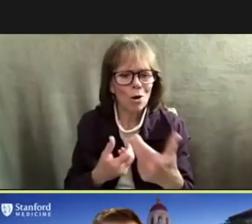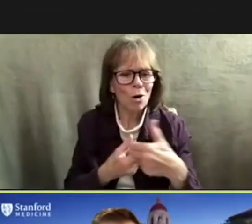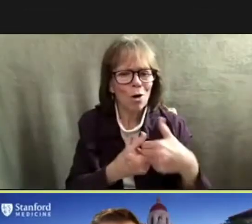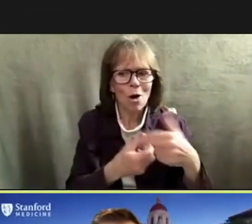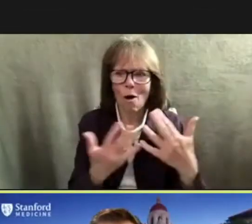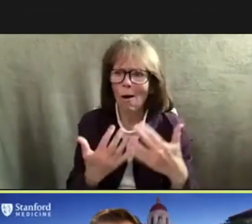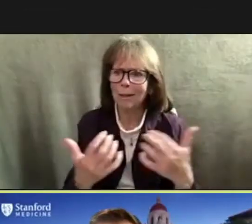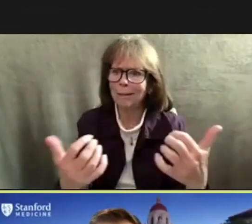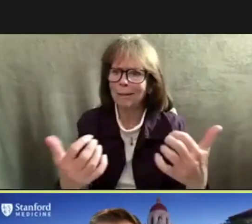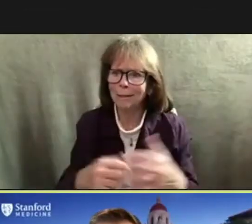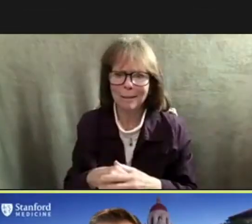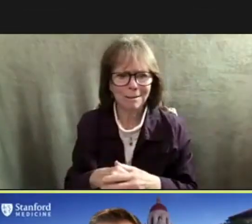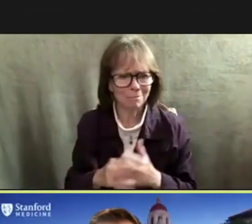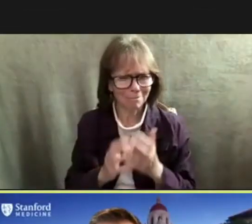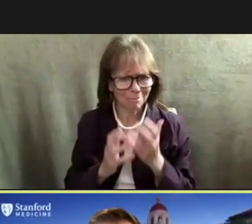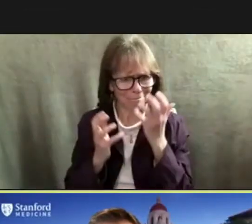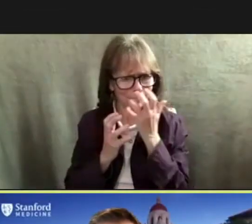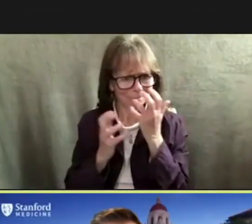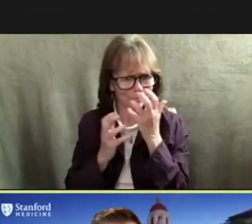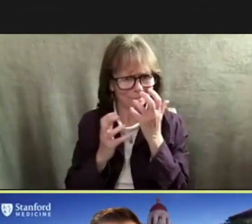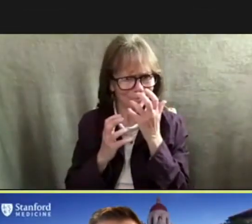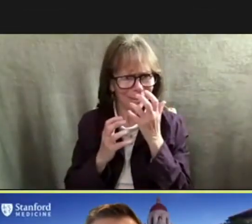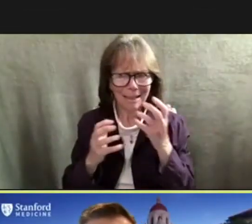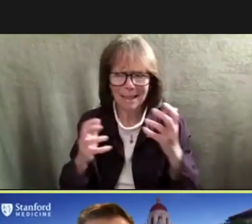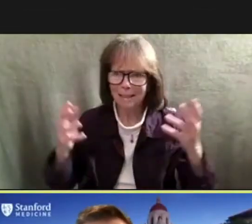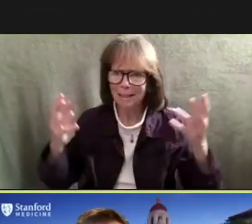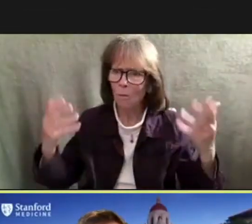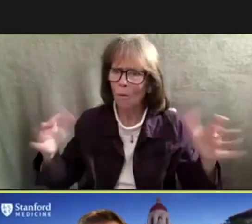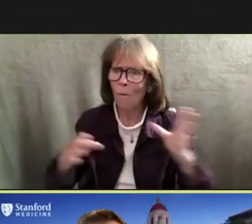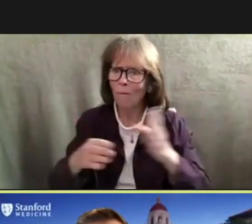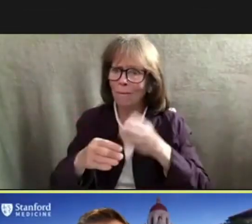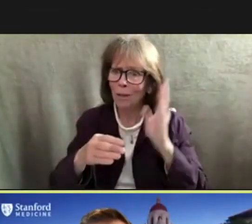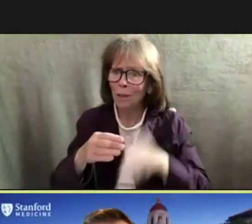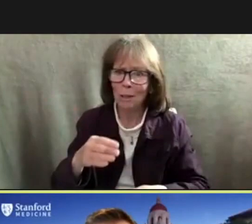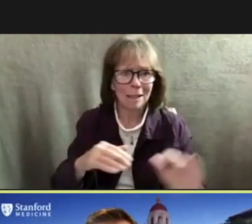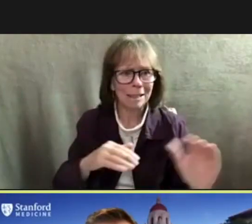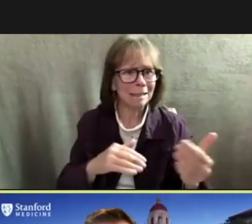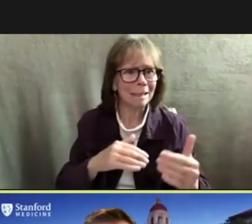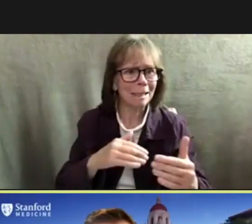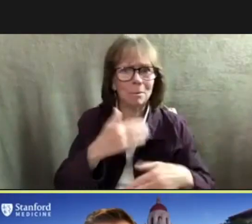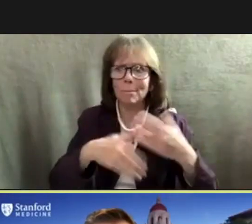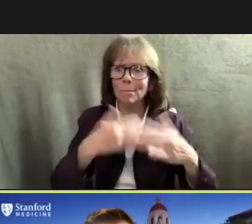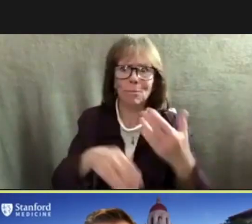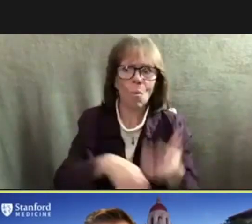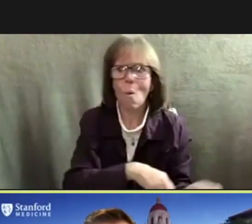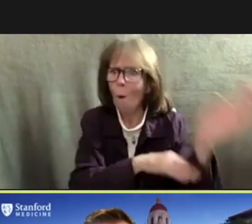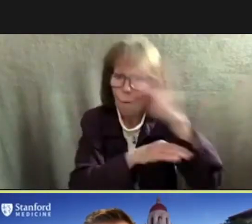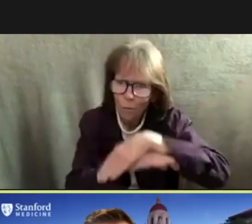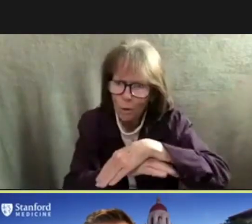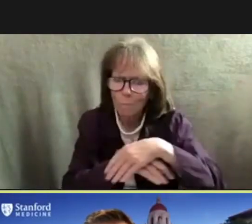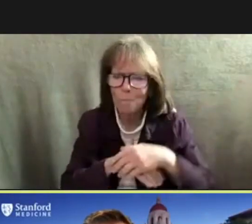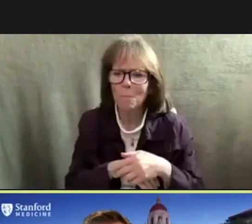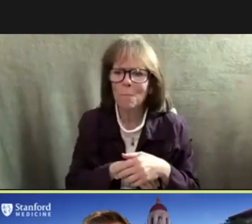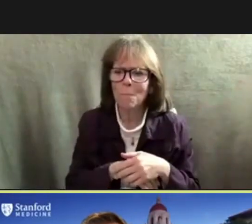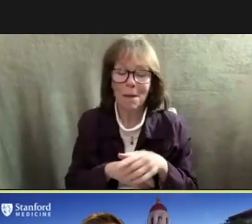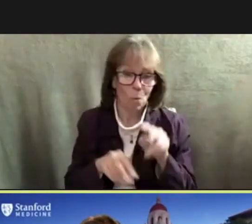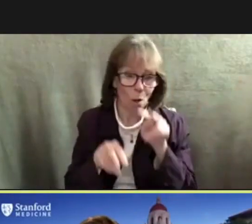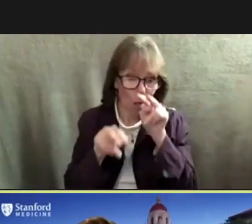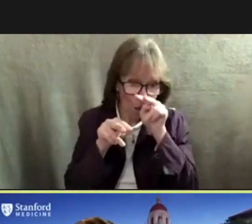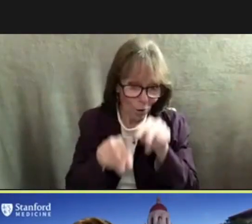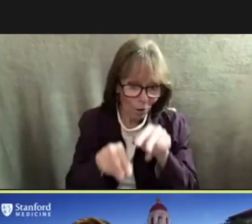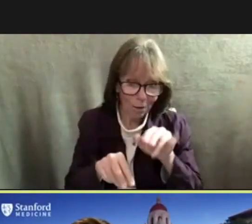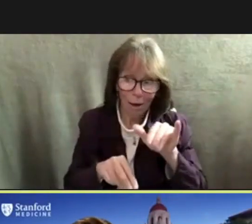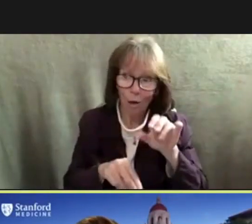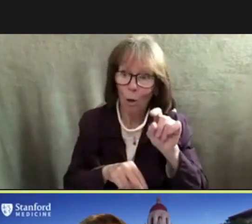Wow, I can't believe it's over. It went by quite fast. This is the part of the day where we watch our attendance on